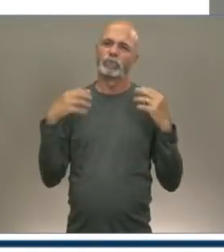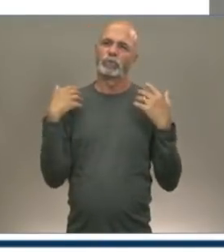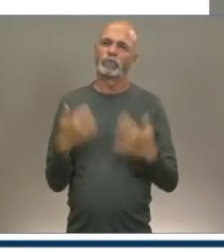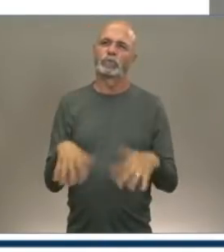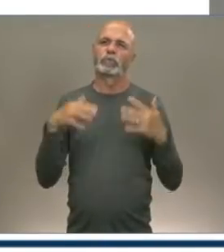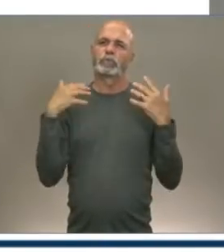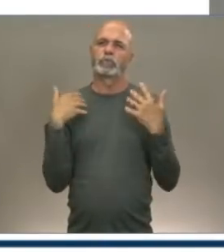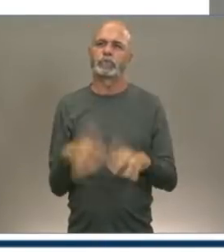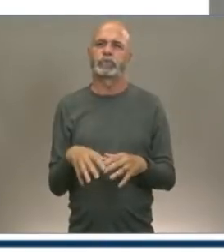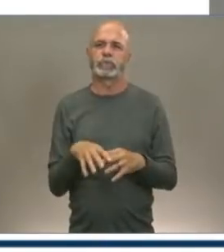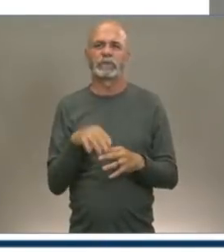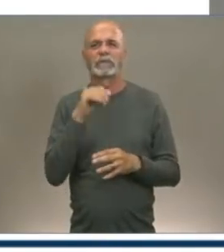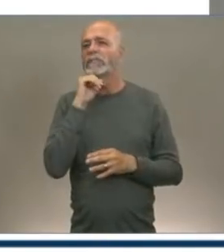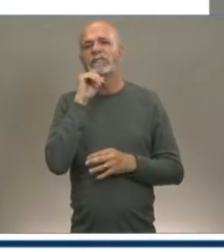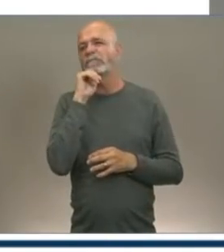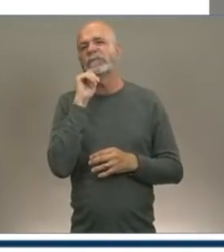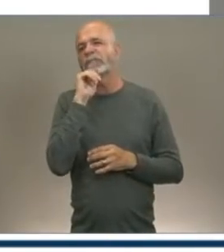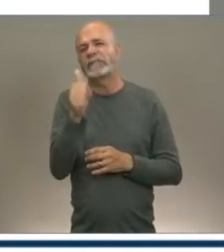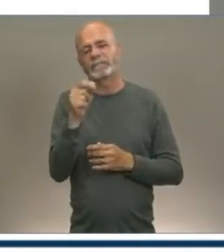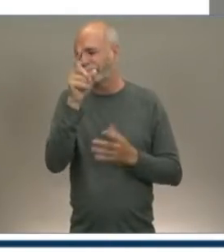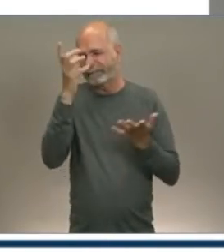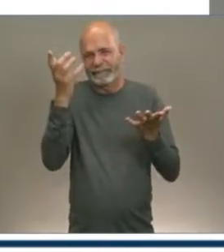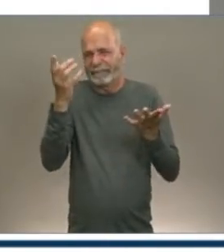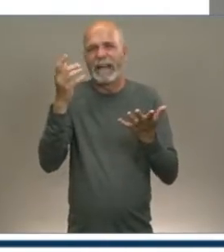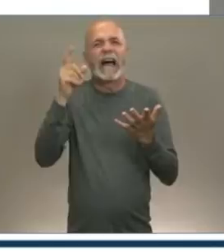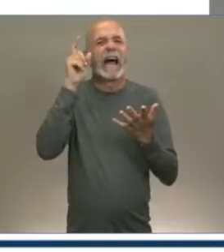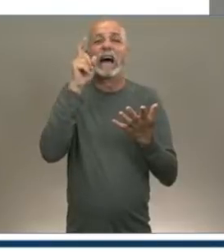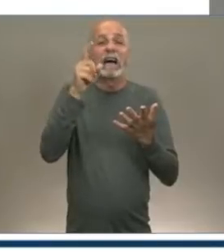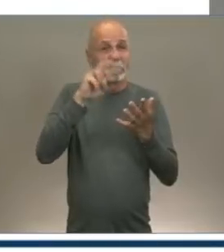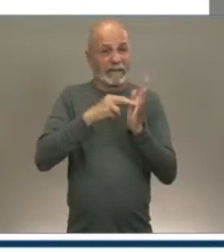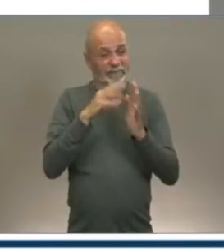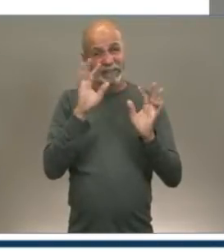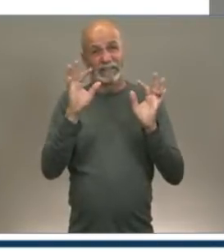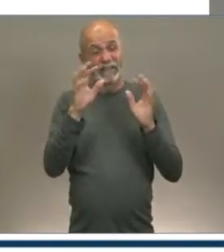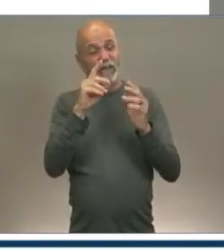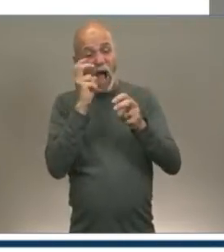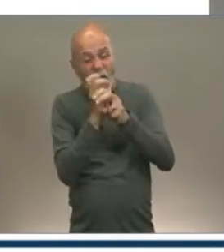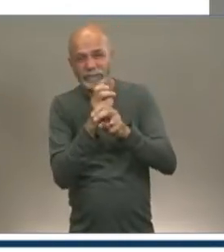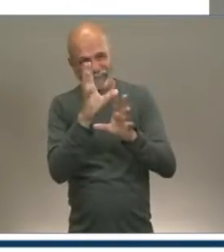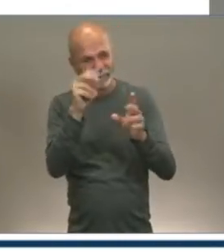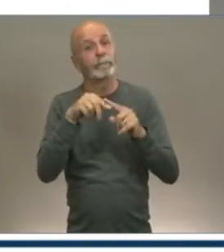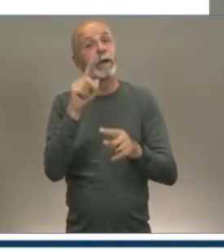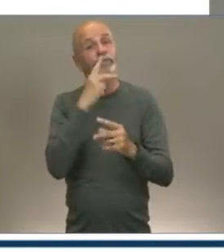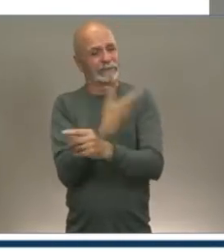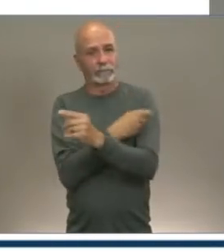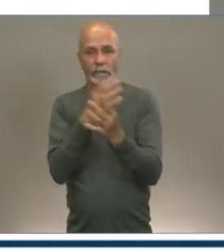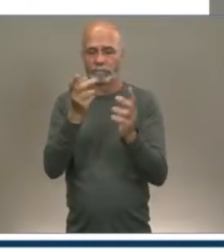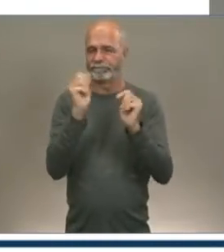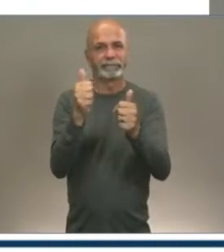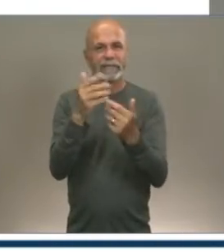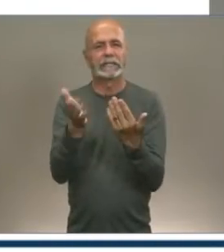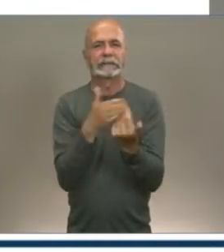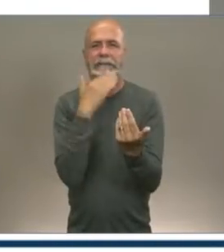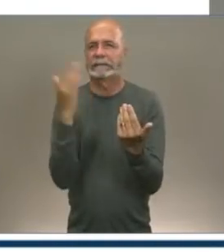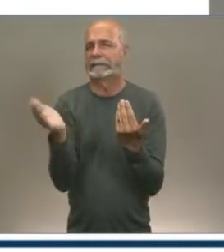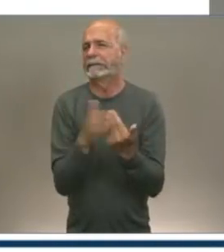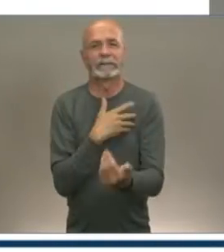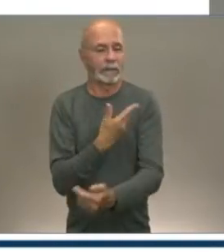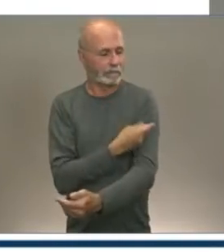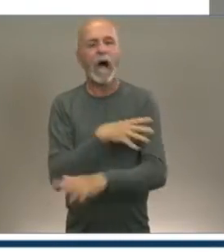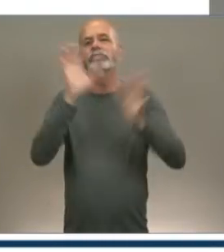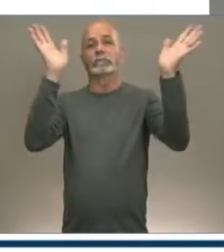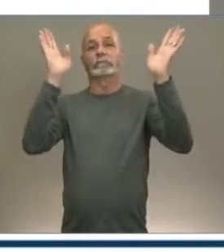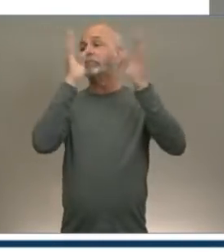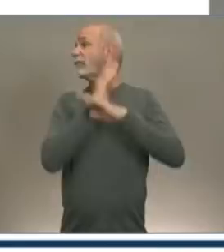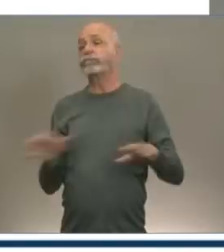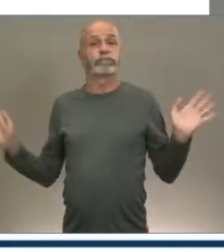do. So please book your appointment and get your vaccine. Do it twice so we can put this pandemic behind us.